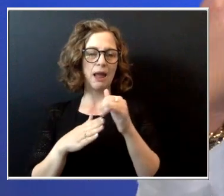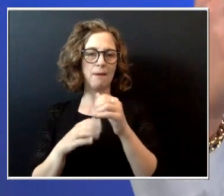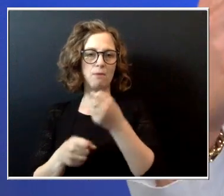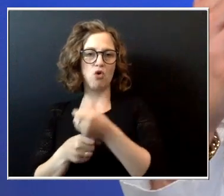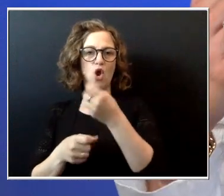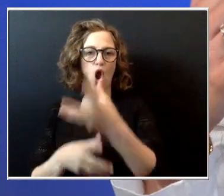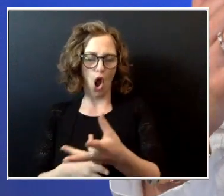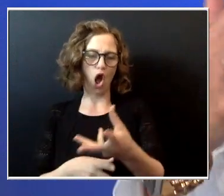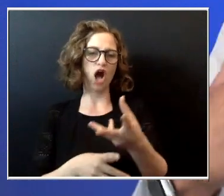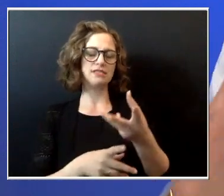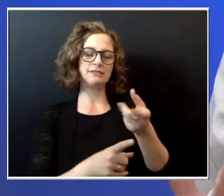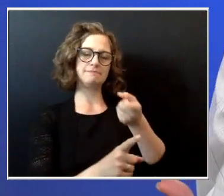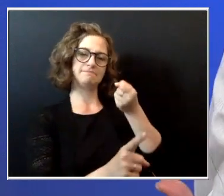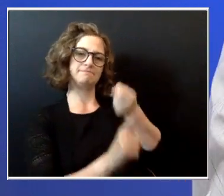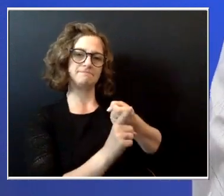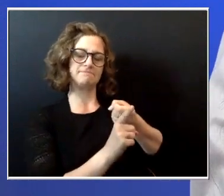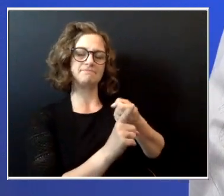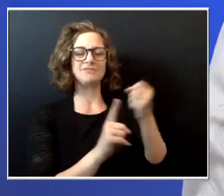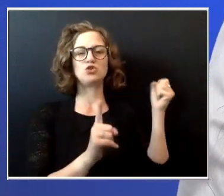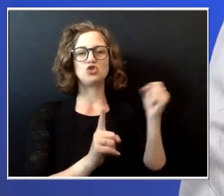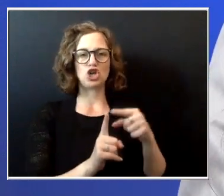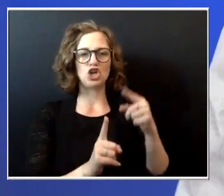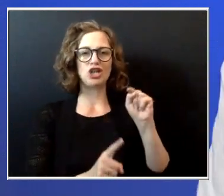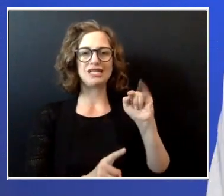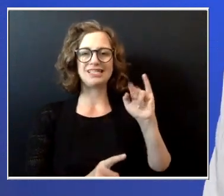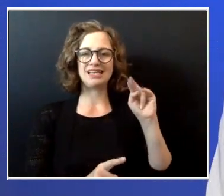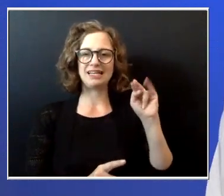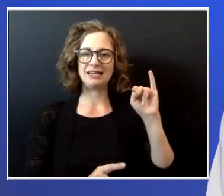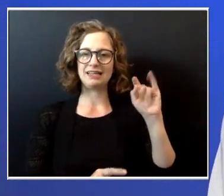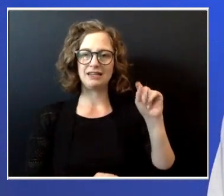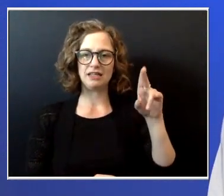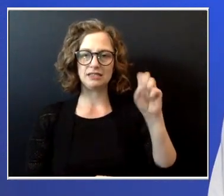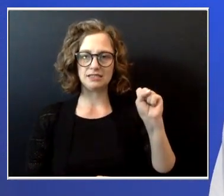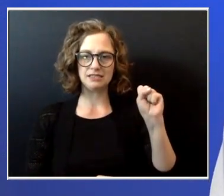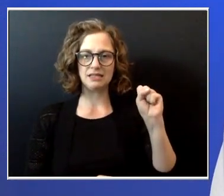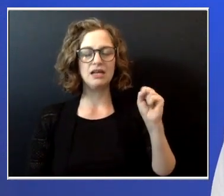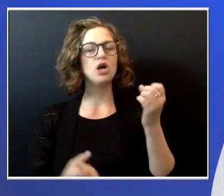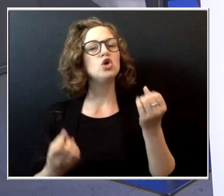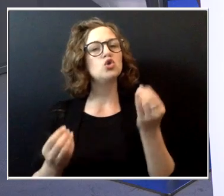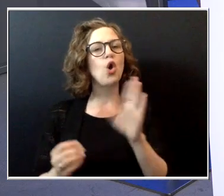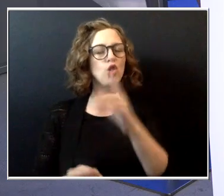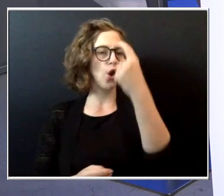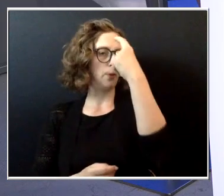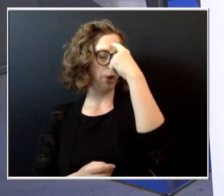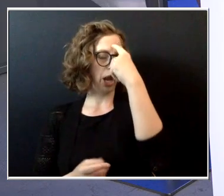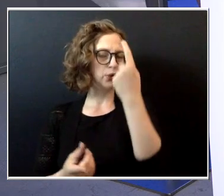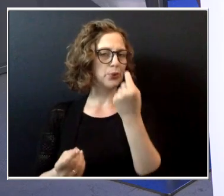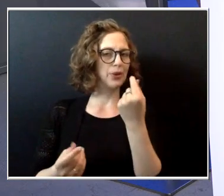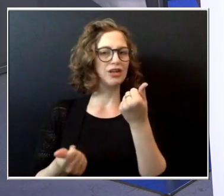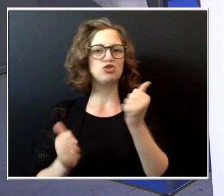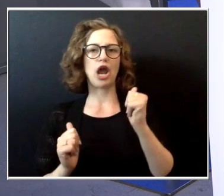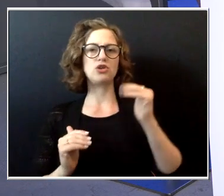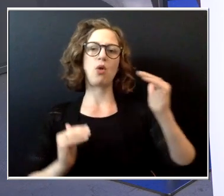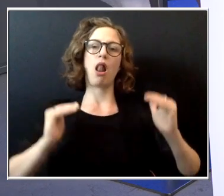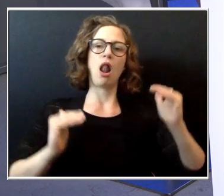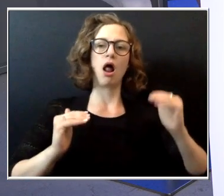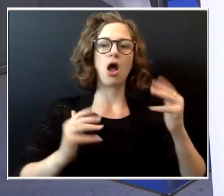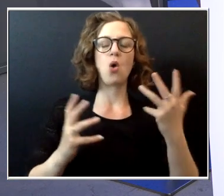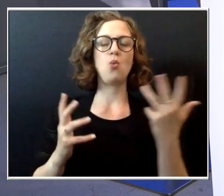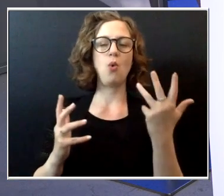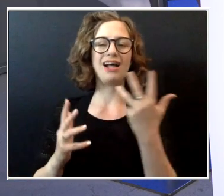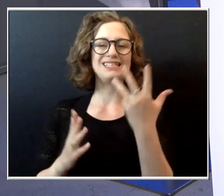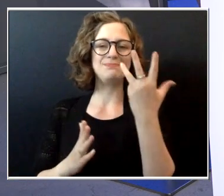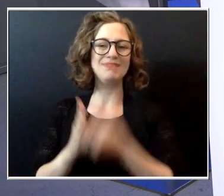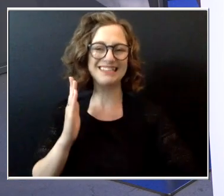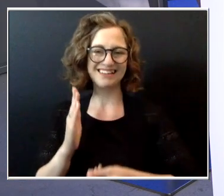a process in the brain, kind of like your brain trying to compensate for what's missing. All right, so if the patient is the one who hears the noise,